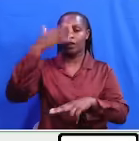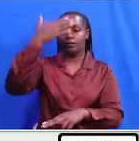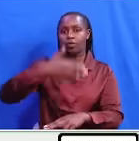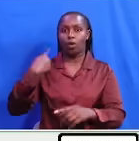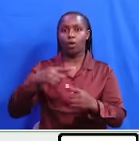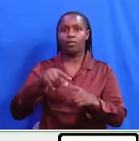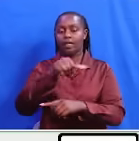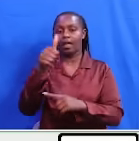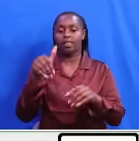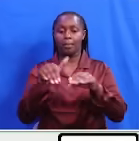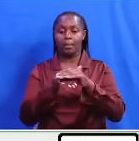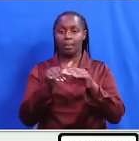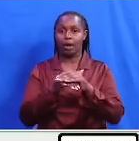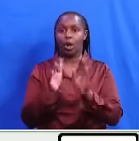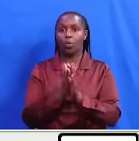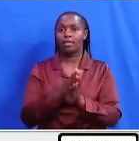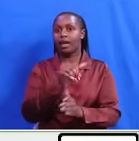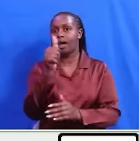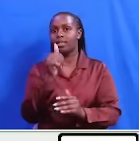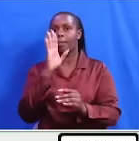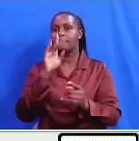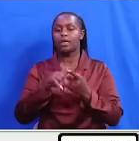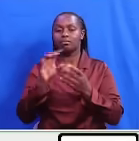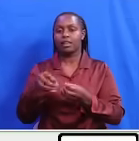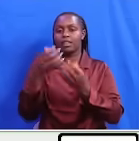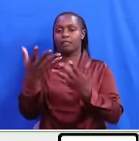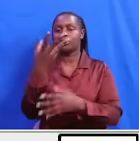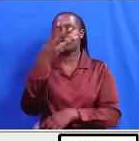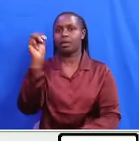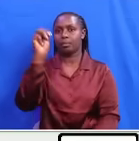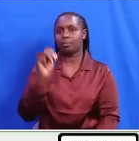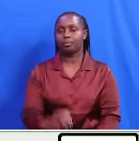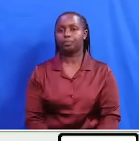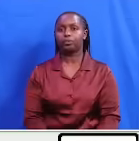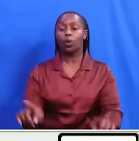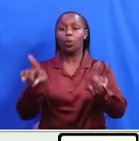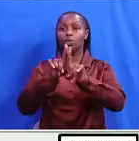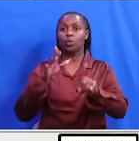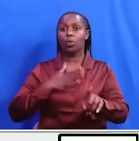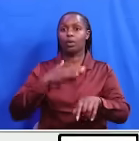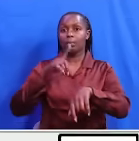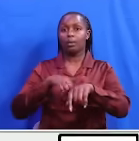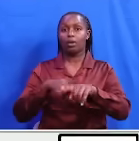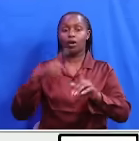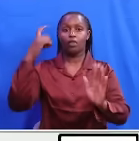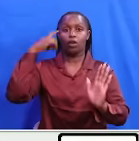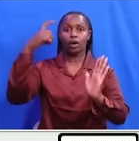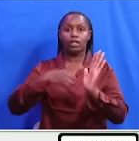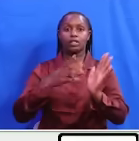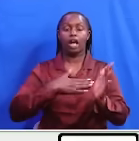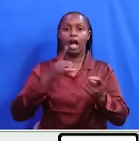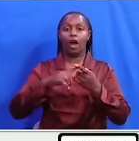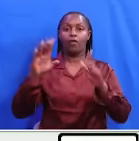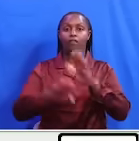dais with only a recognition being accorded to him. I would also like at this moment also to recognize our former